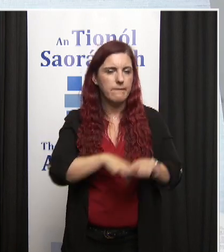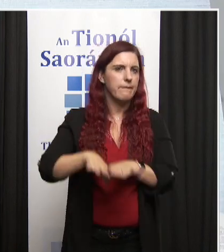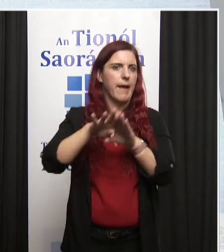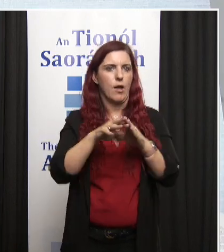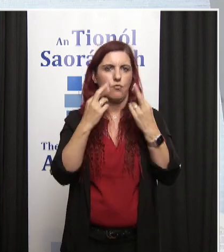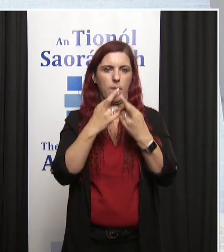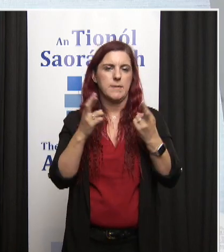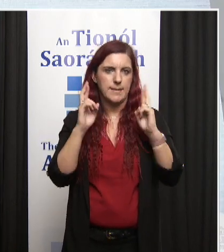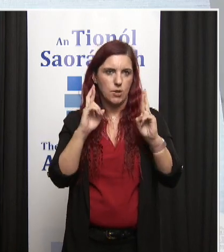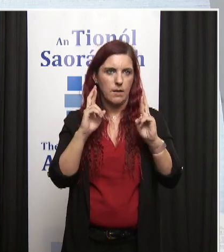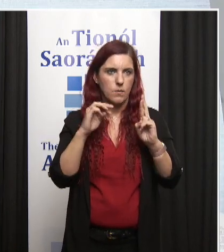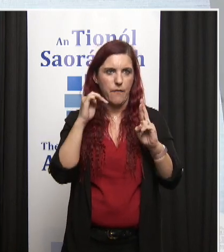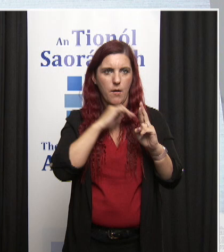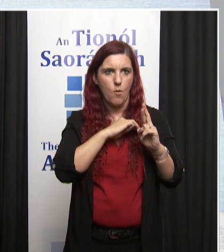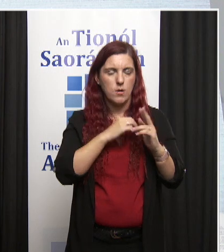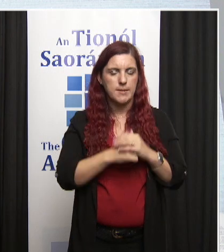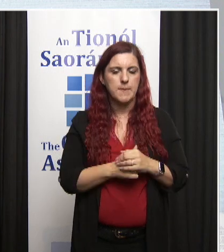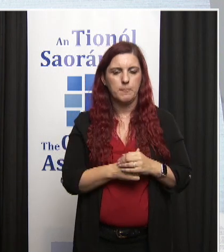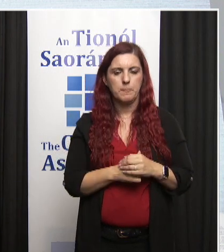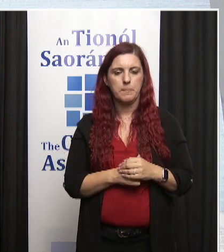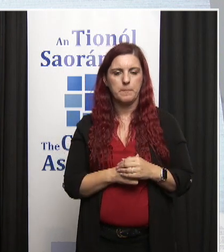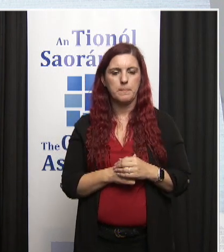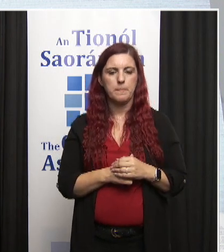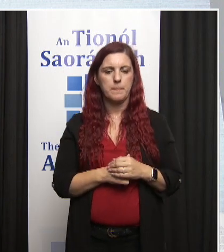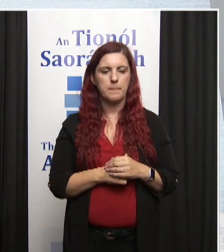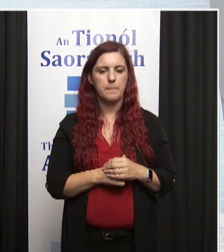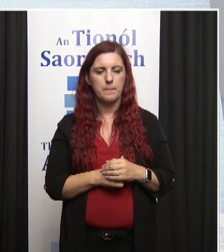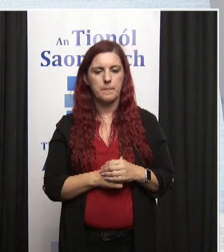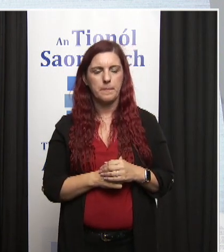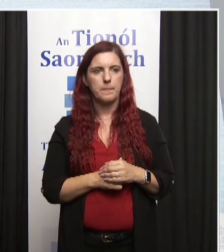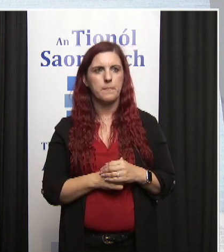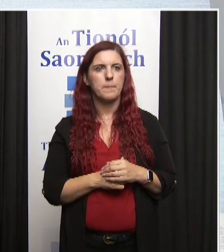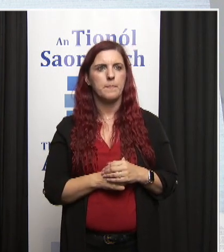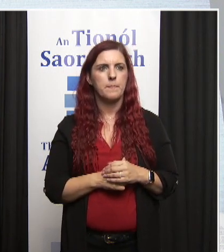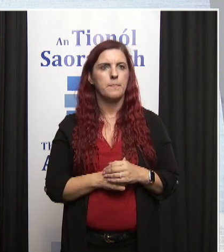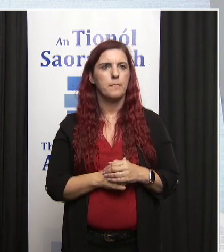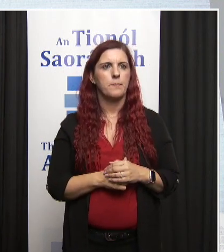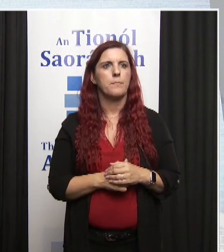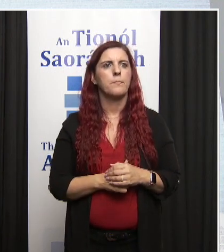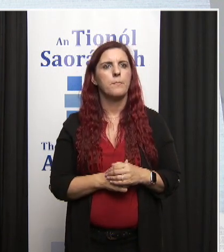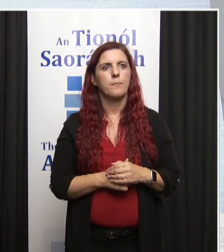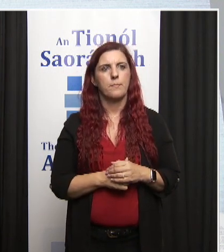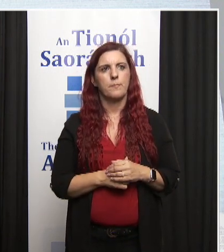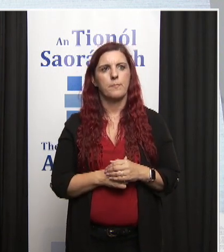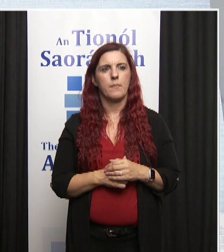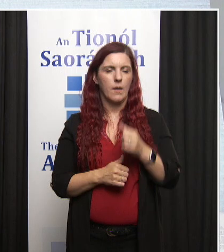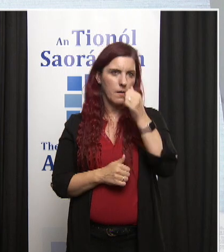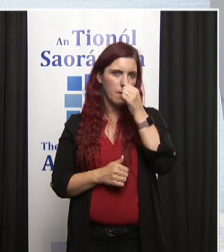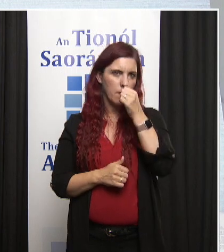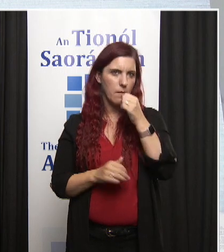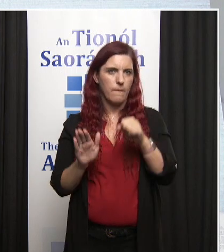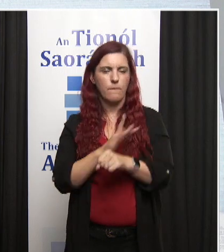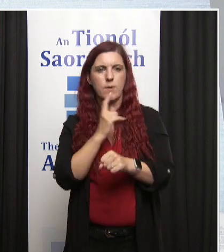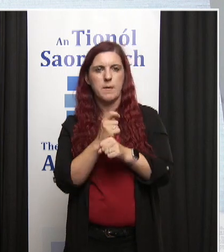would come from smaller areas. In relation to full-time, I think